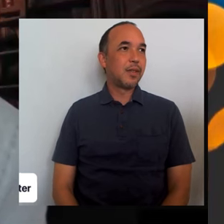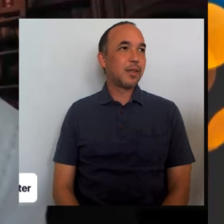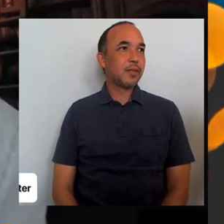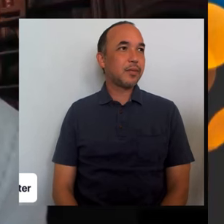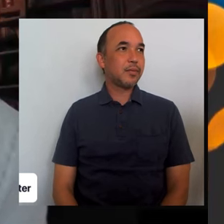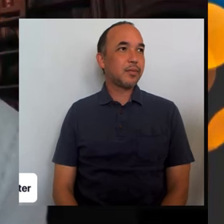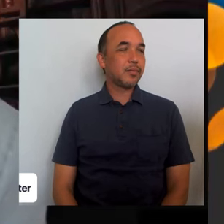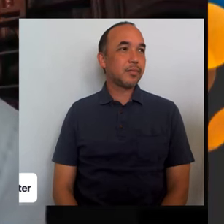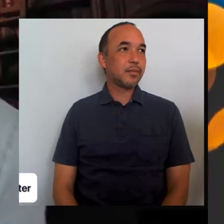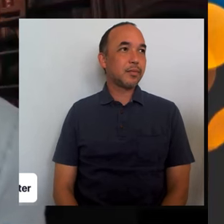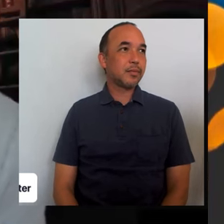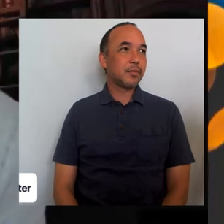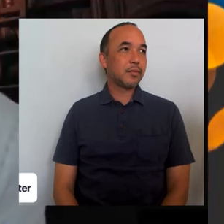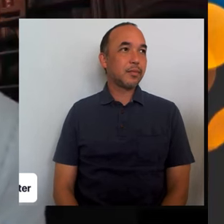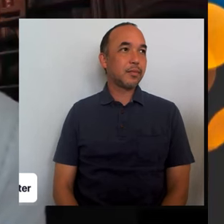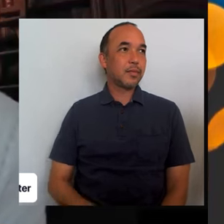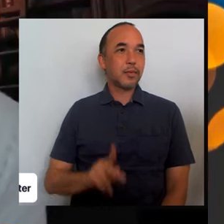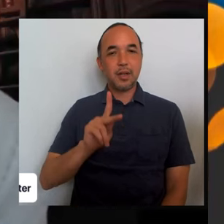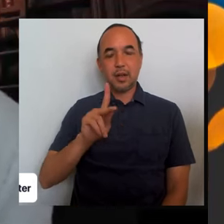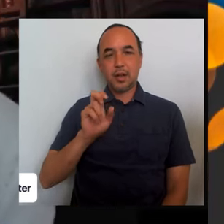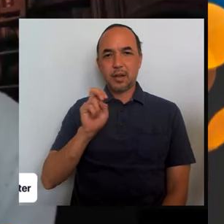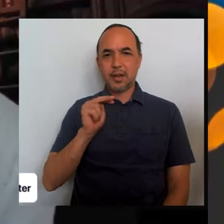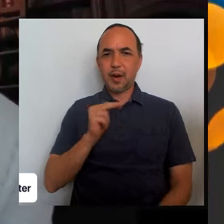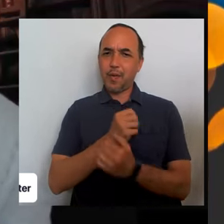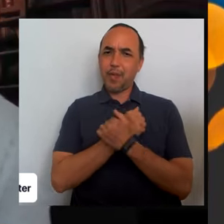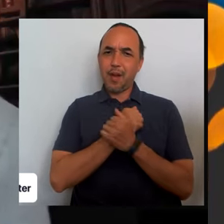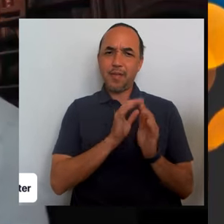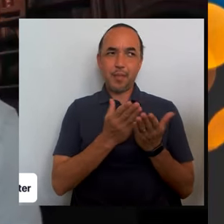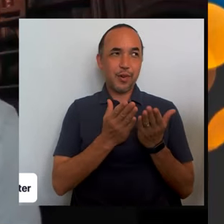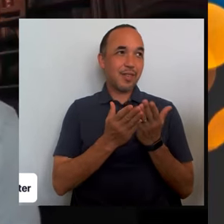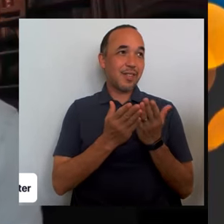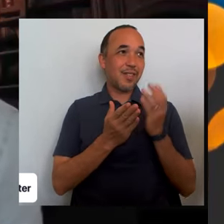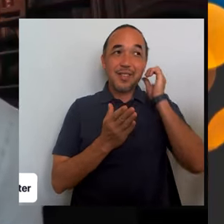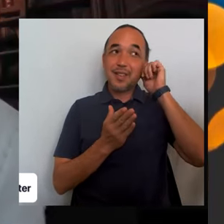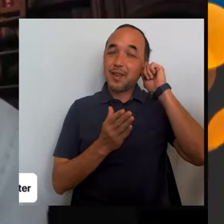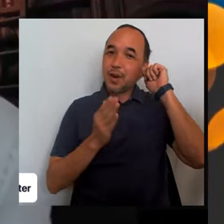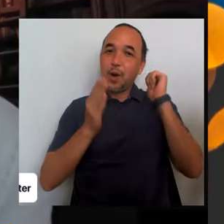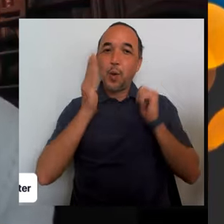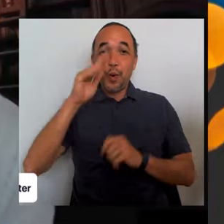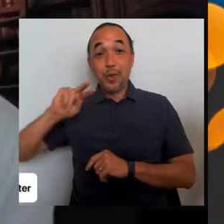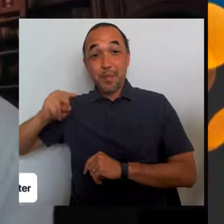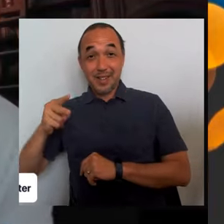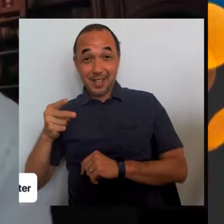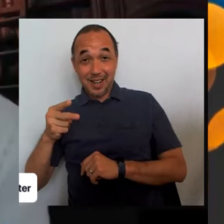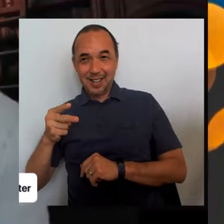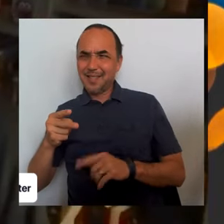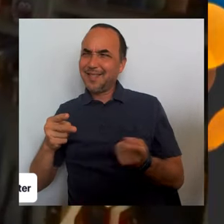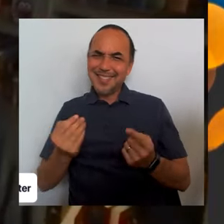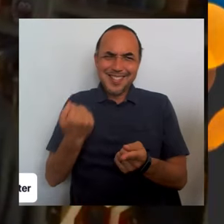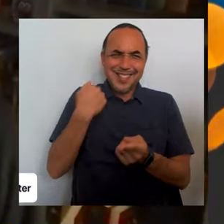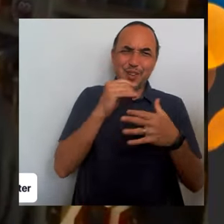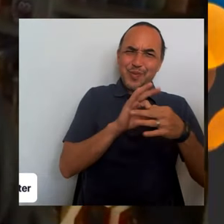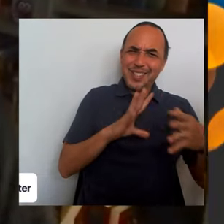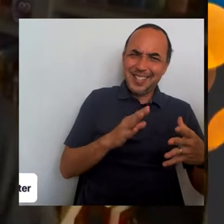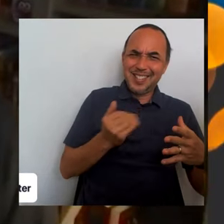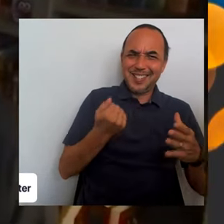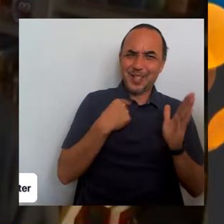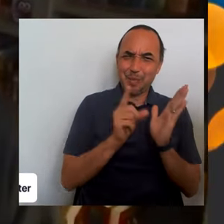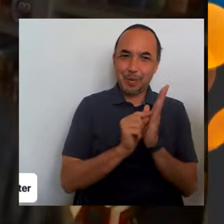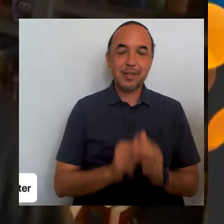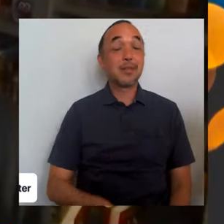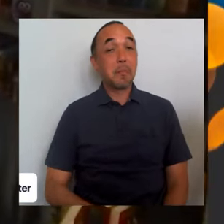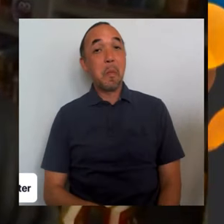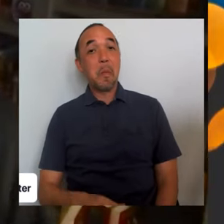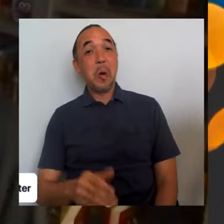Karen loved the book. She's asking, the book just came out, Karen. She's asking, will there be another one coming out? Oh, wow. I like the way you think,